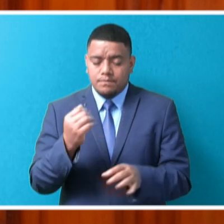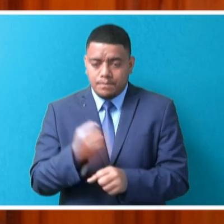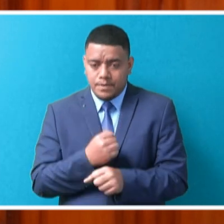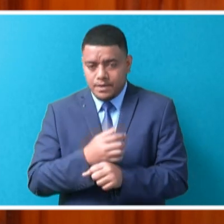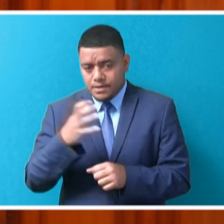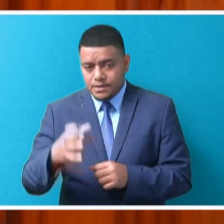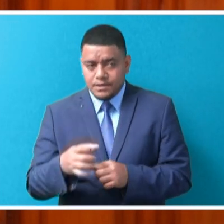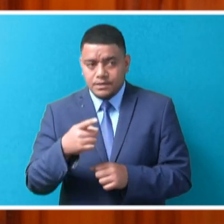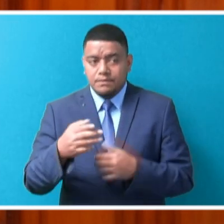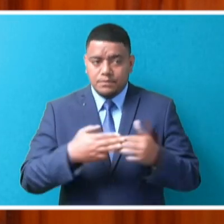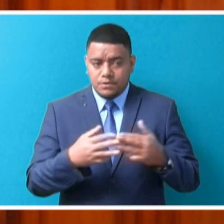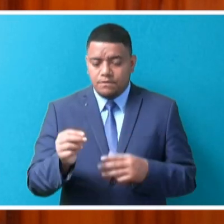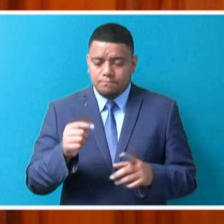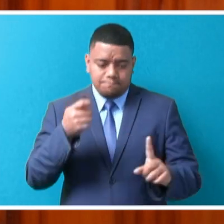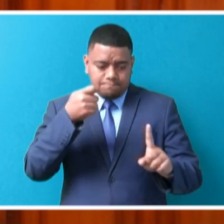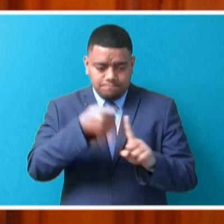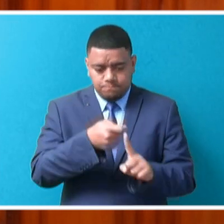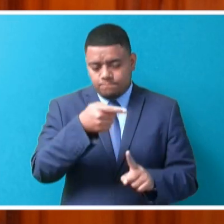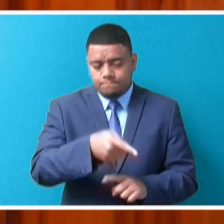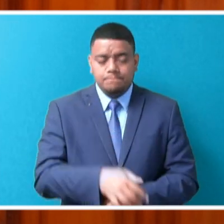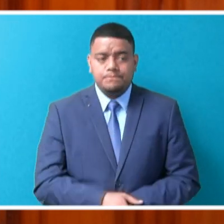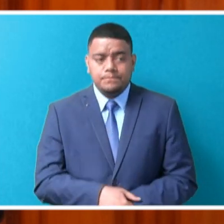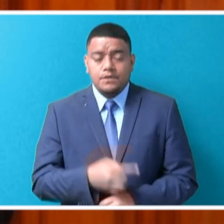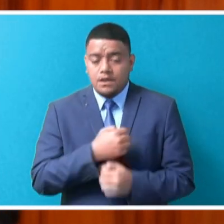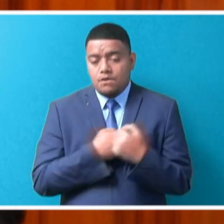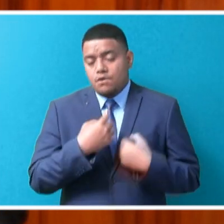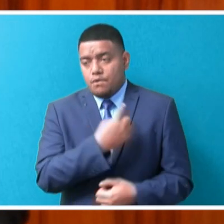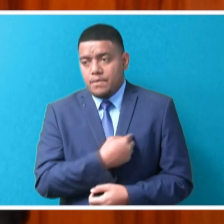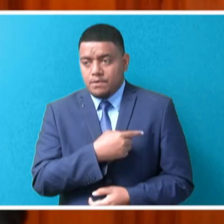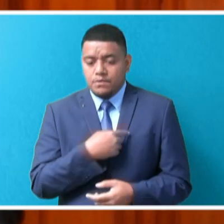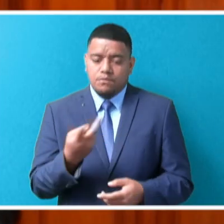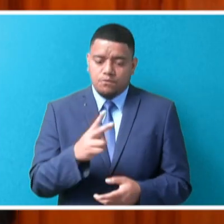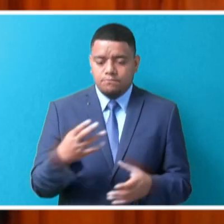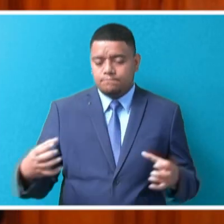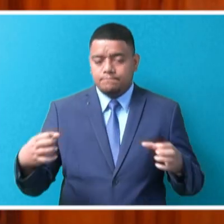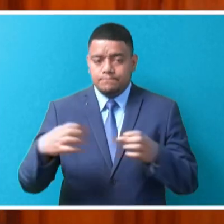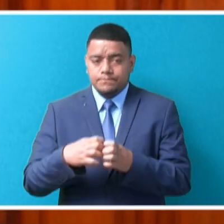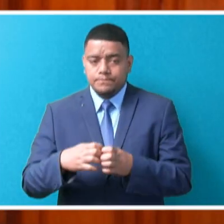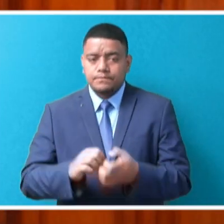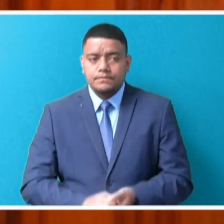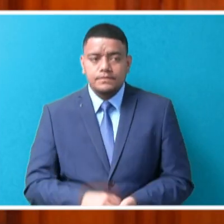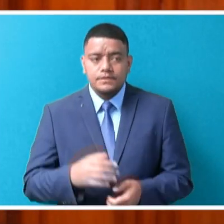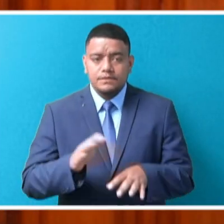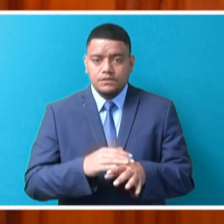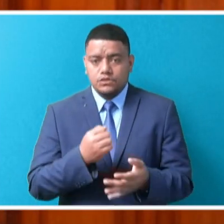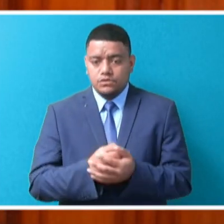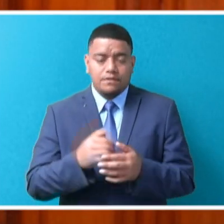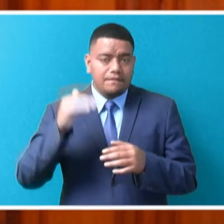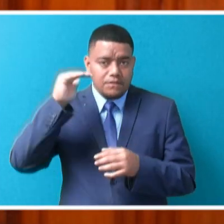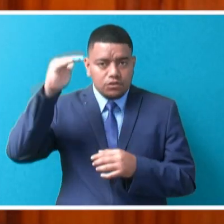conservation and management of specific key species. Our commitment embodies intergenerational stewardship, ensuring that future